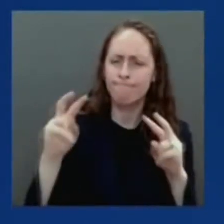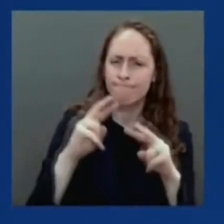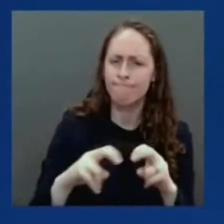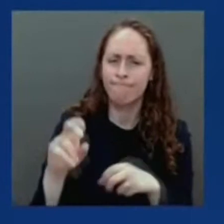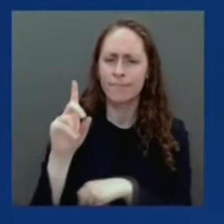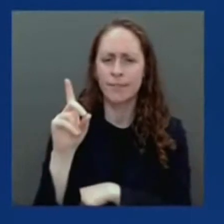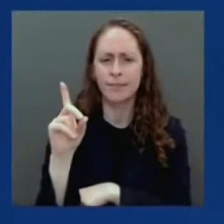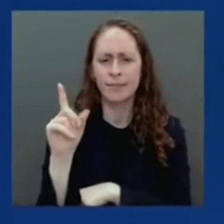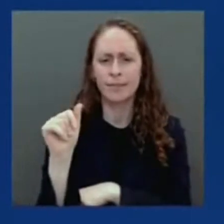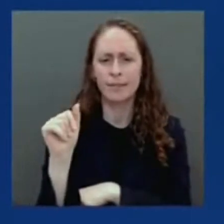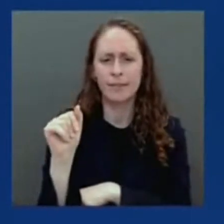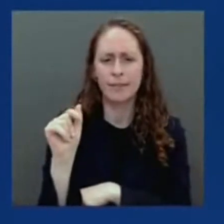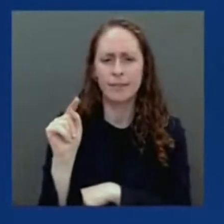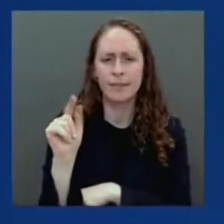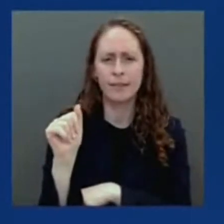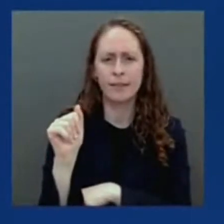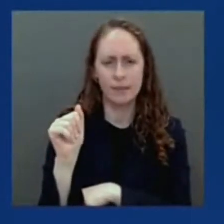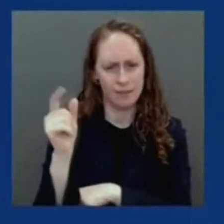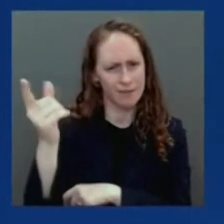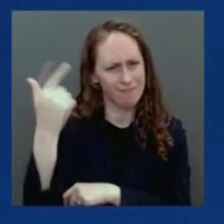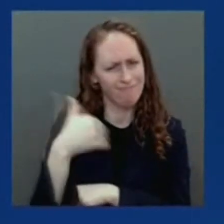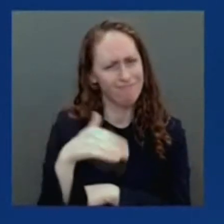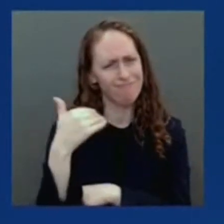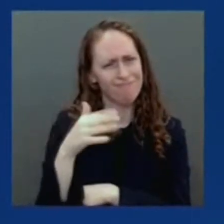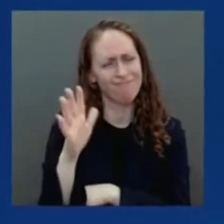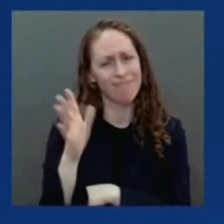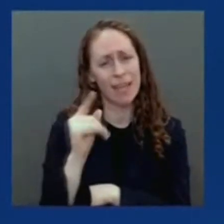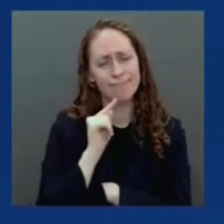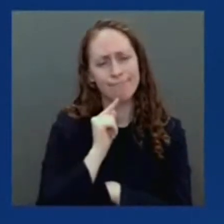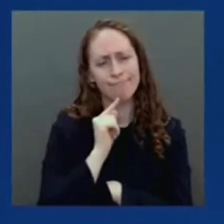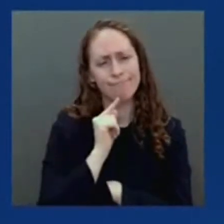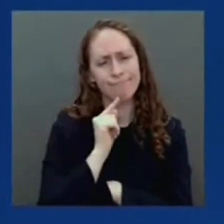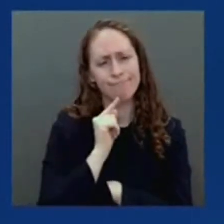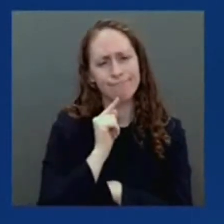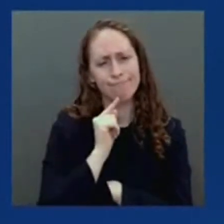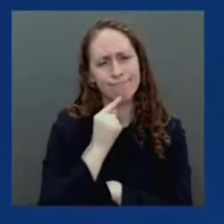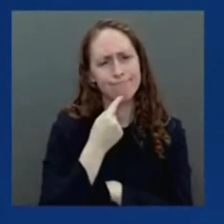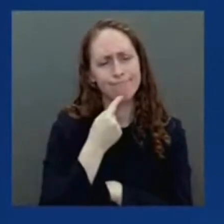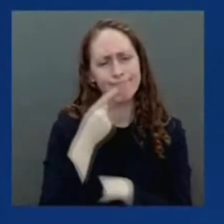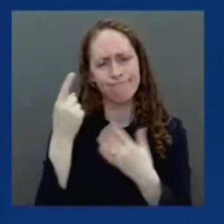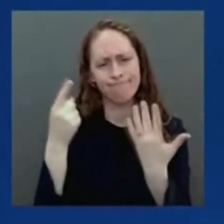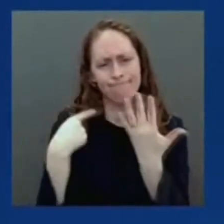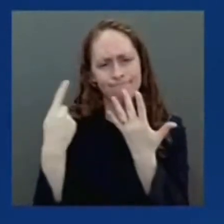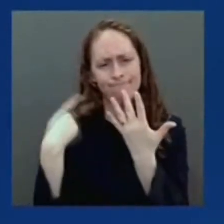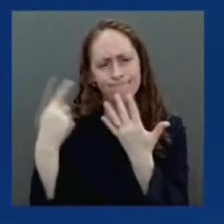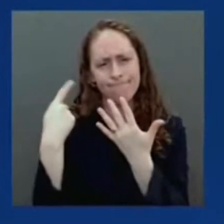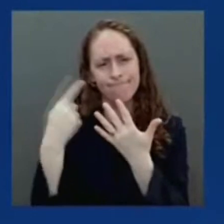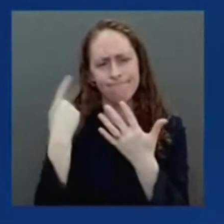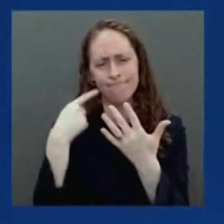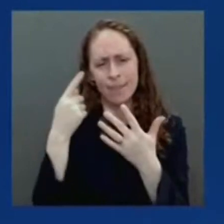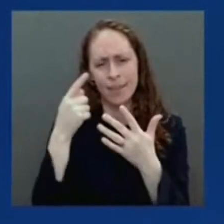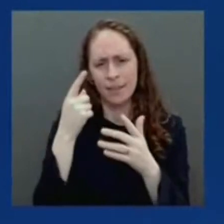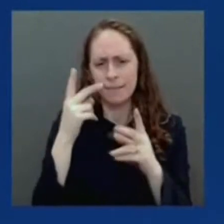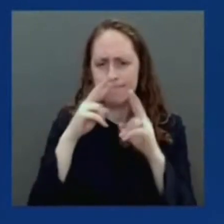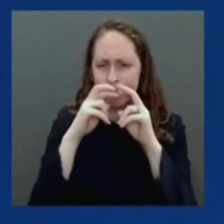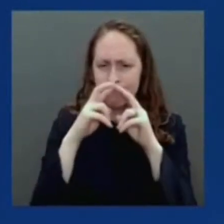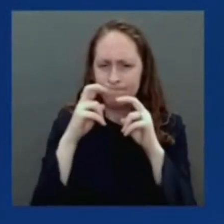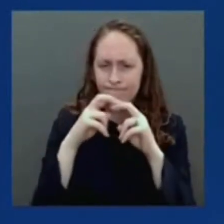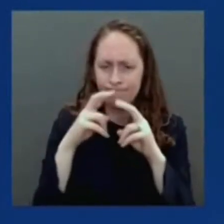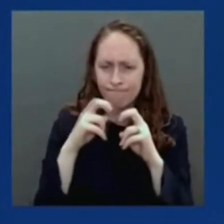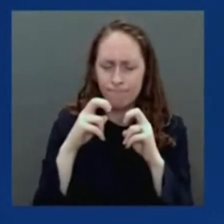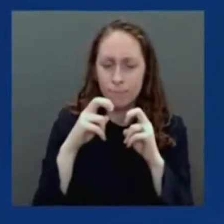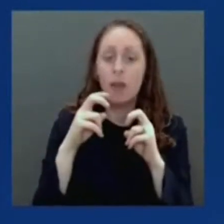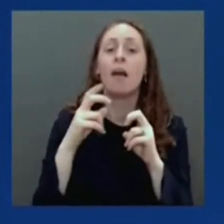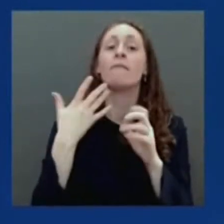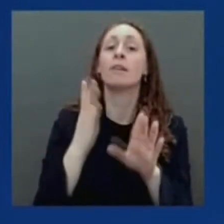very careful in scrutinizing the data and making a recommendation and a decision based on that data. So I don't want to get ahead of them, but